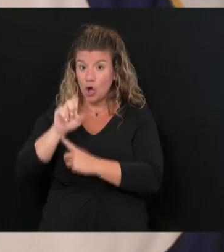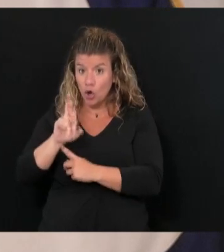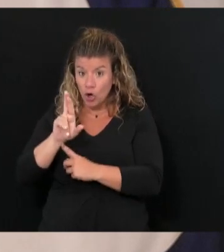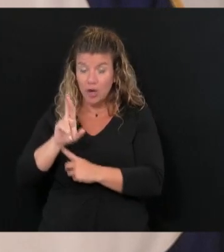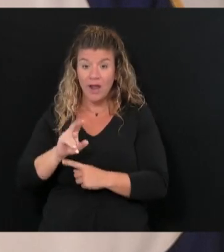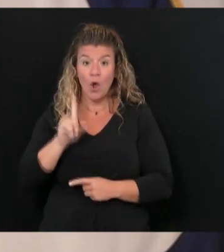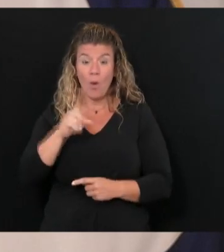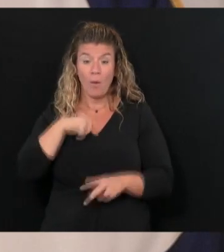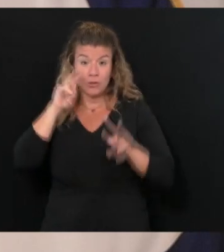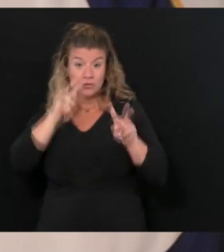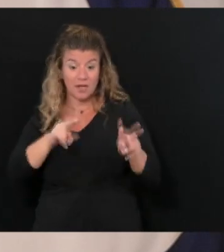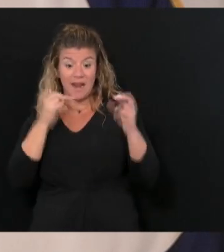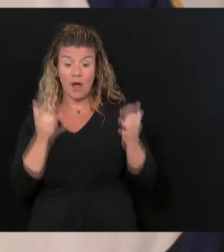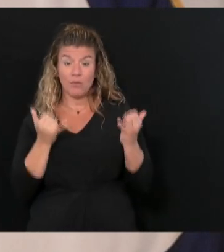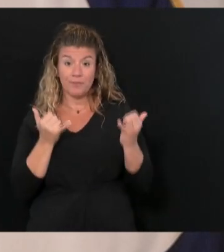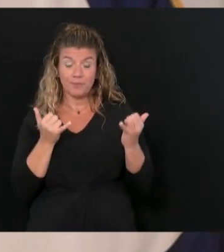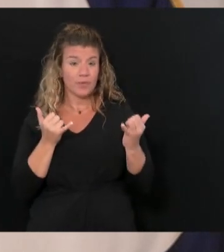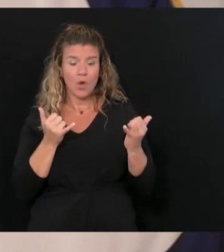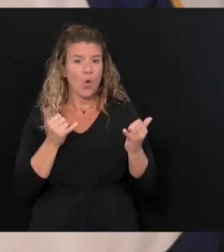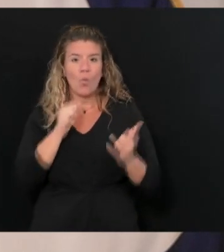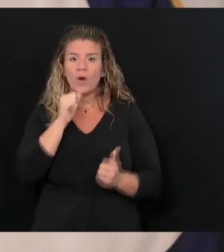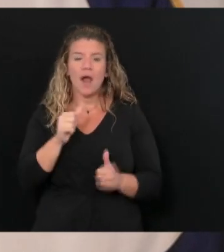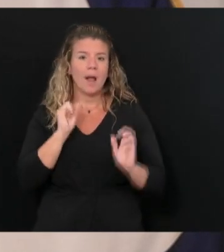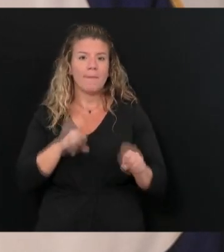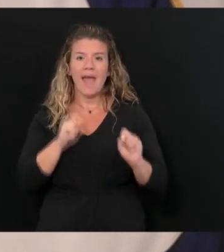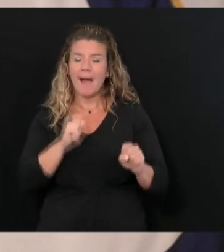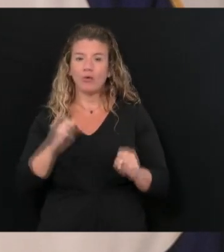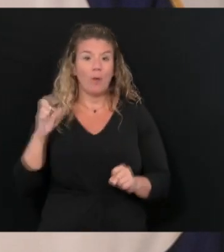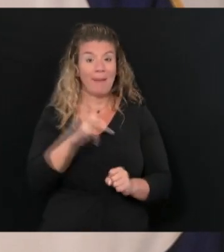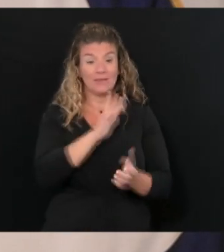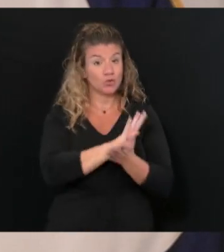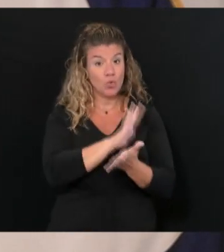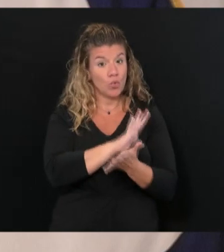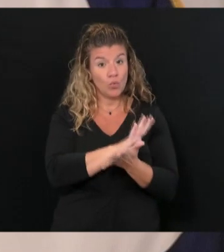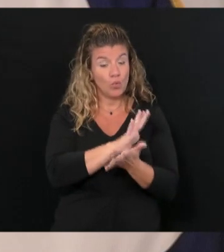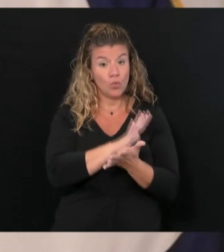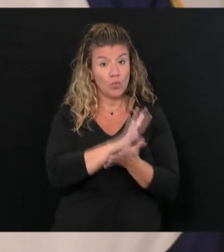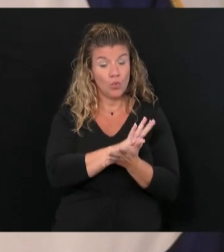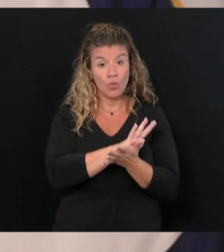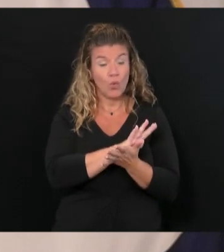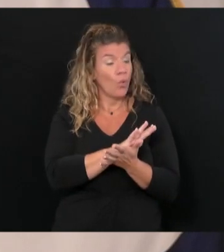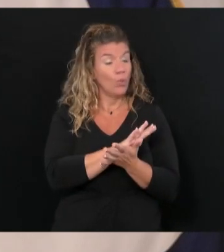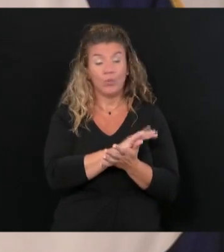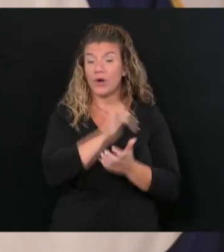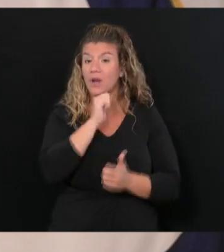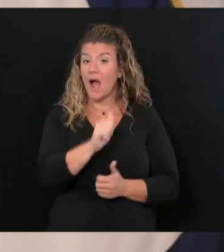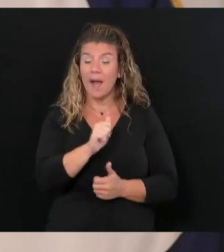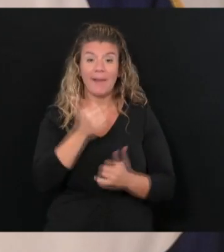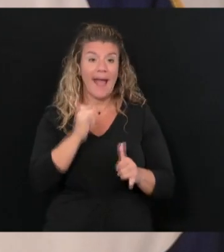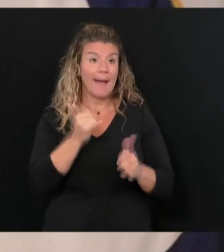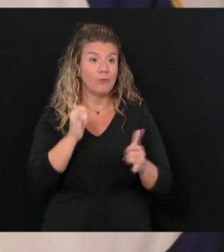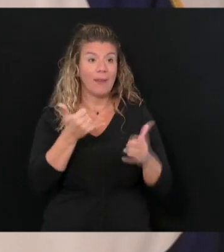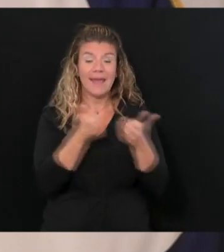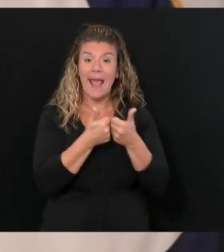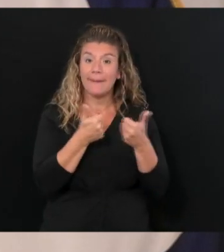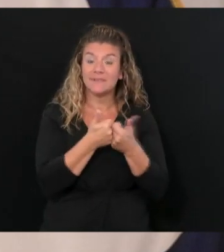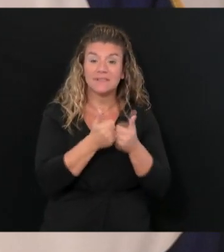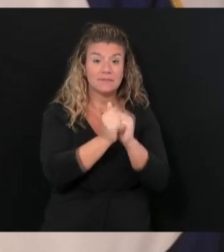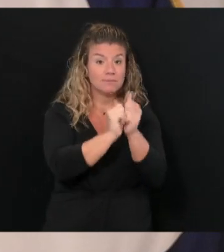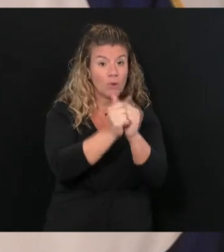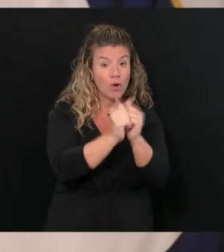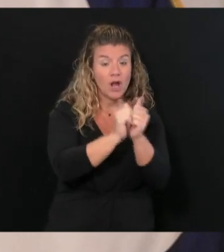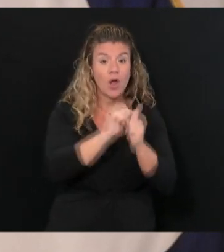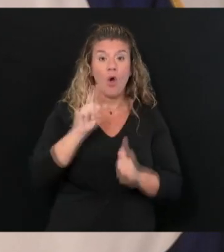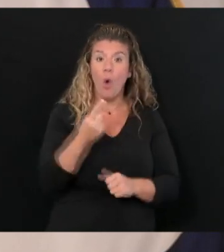we stand right now, we won't be able to go back to school. We will not be able to play our games. We'll only be